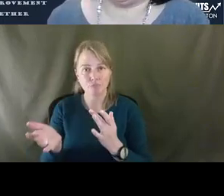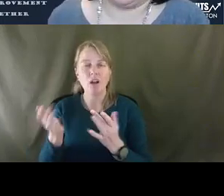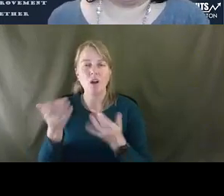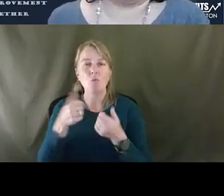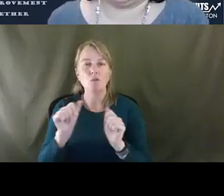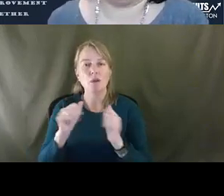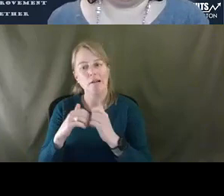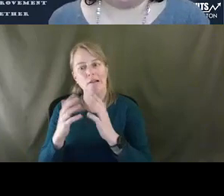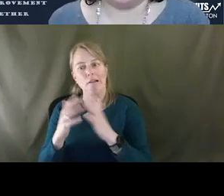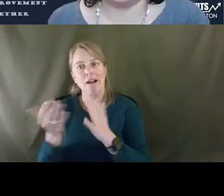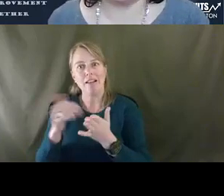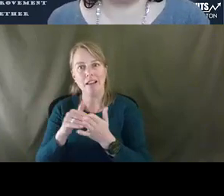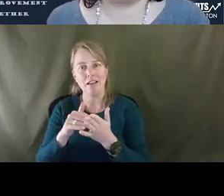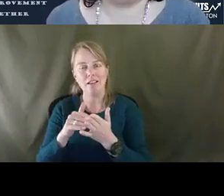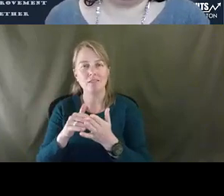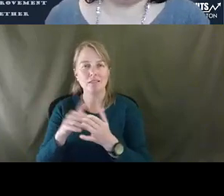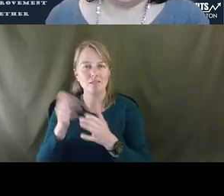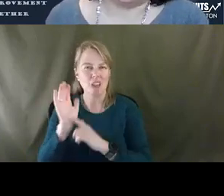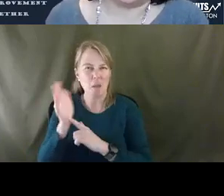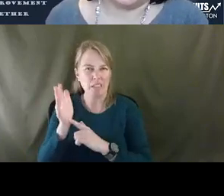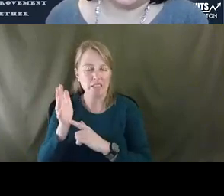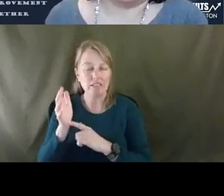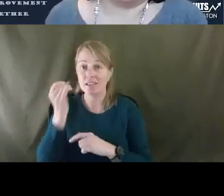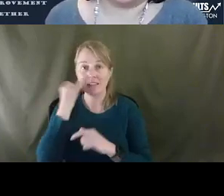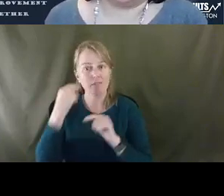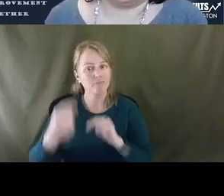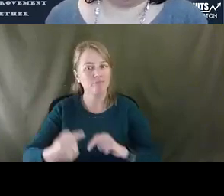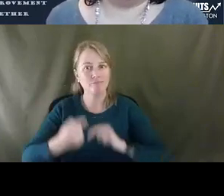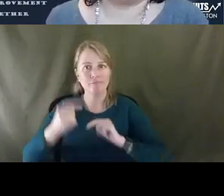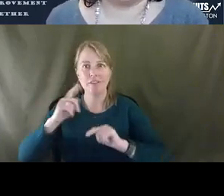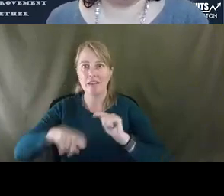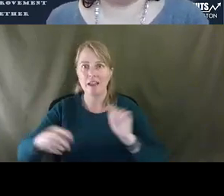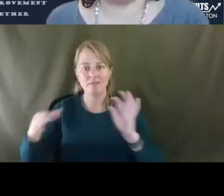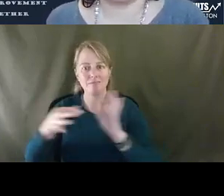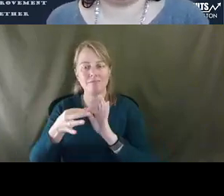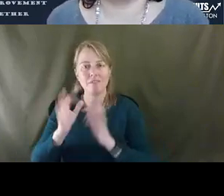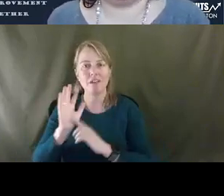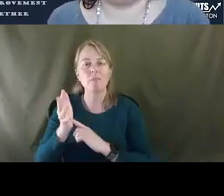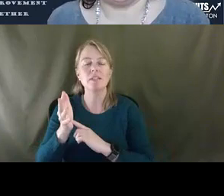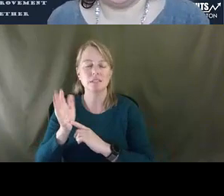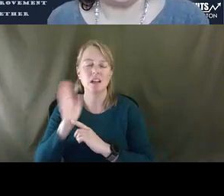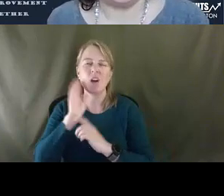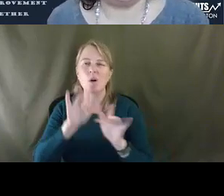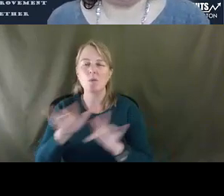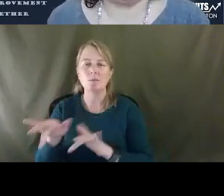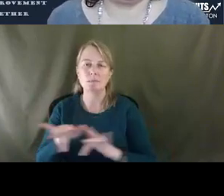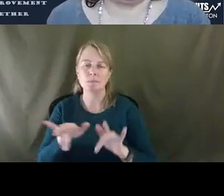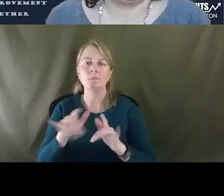the webinar back in 5 minutes. In the event that we can't do so, we will record the session and put it up on our